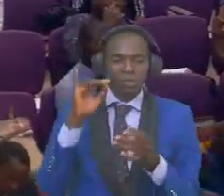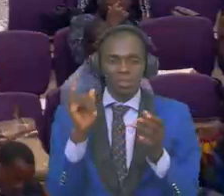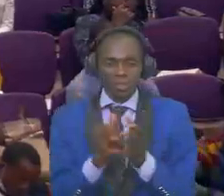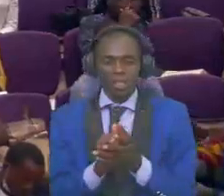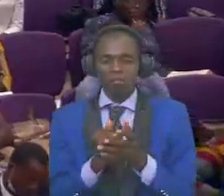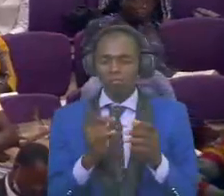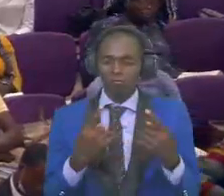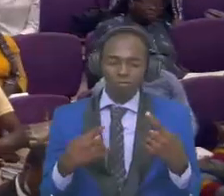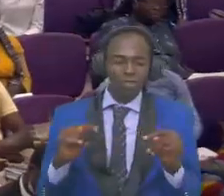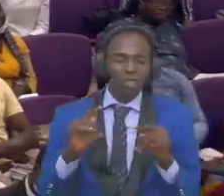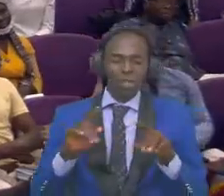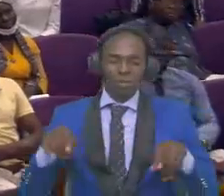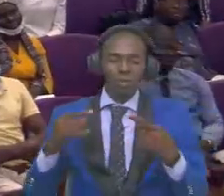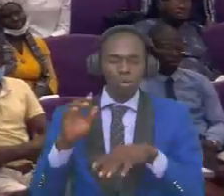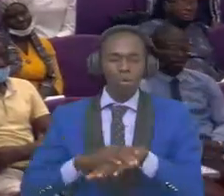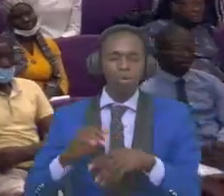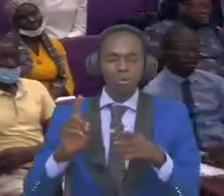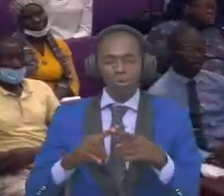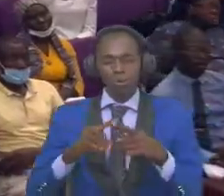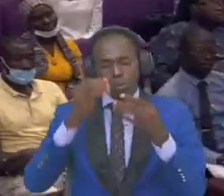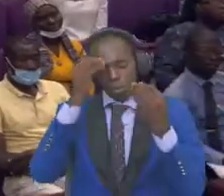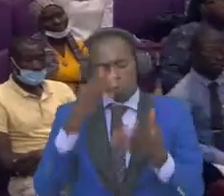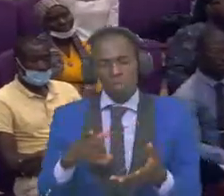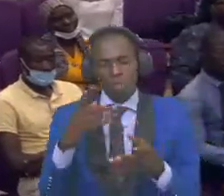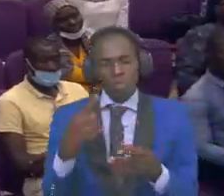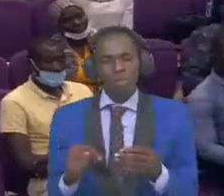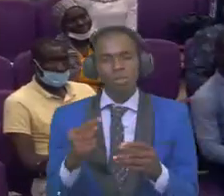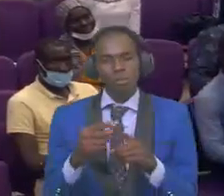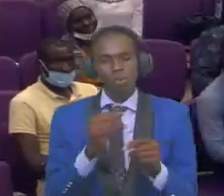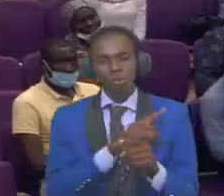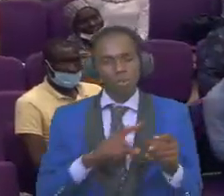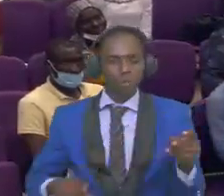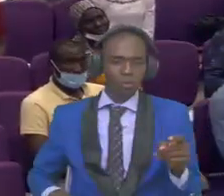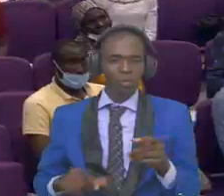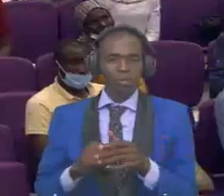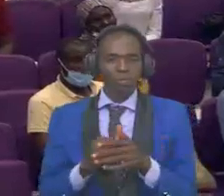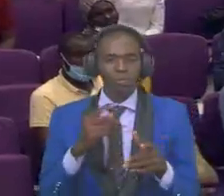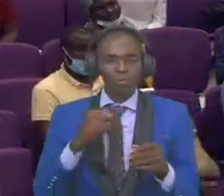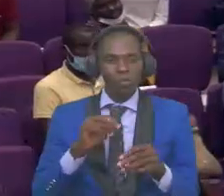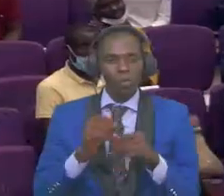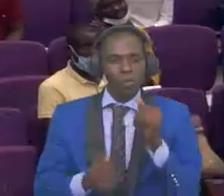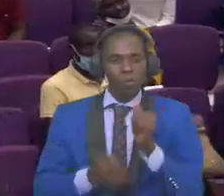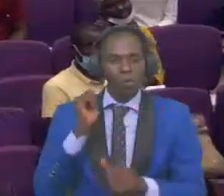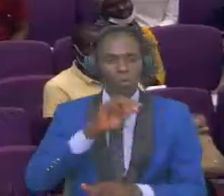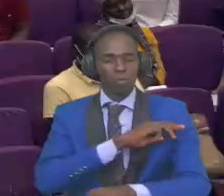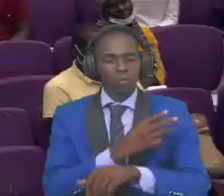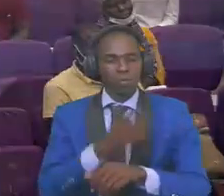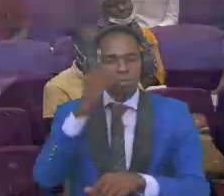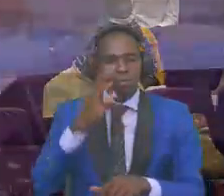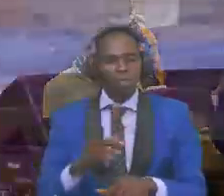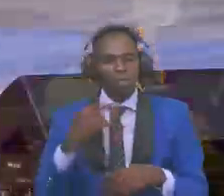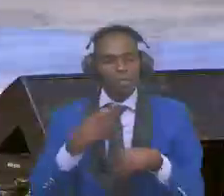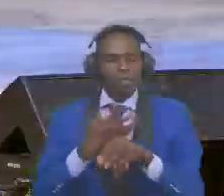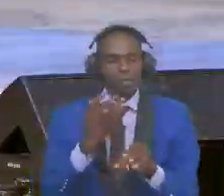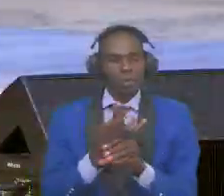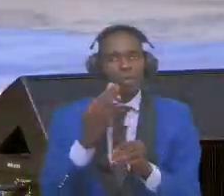to obey the Lord, whatever is before us, knowing that the Almighty God, the creator of the heavens and